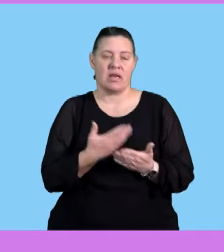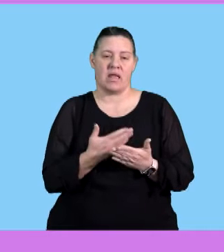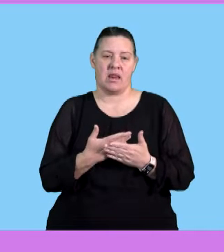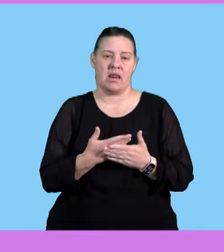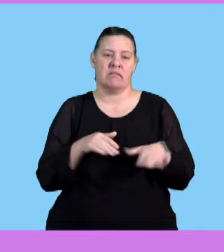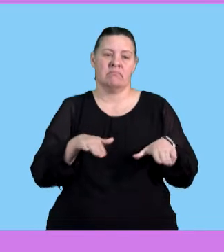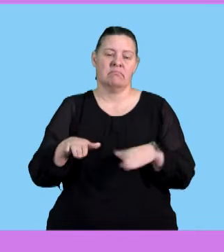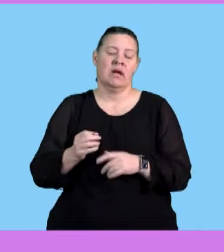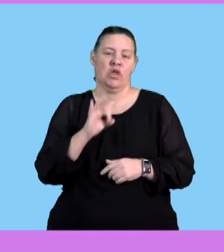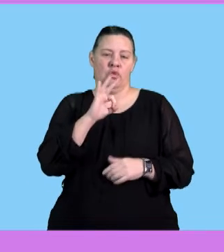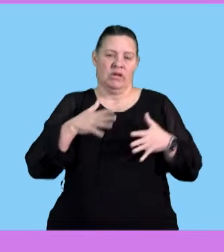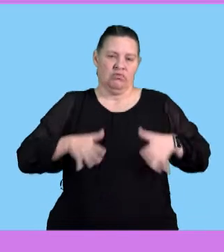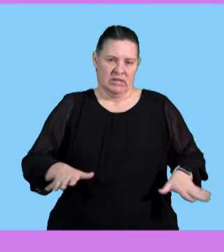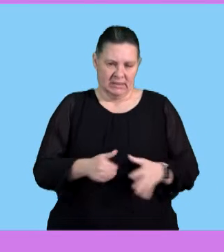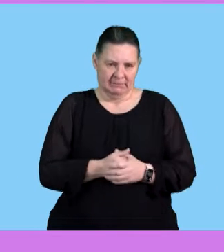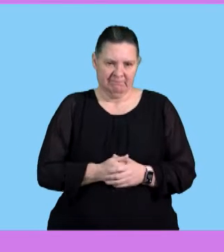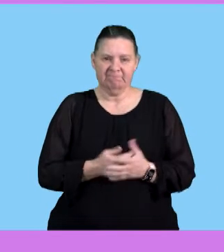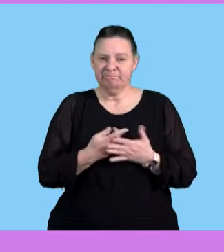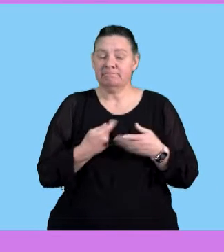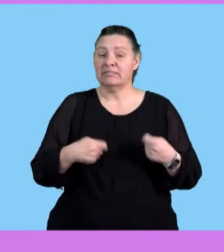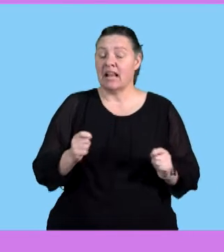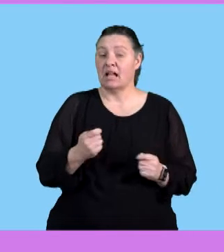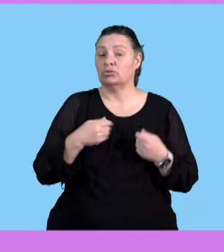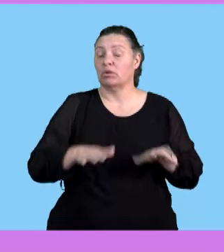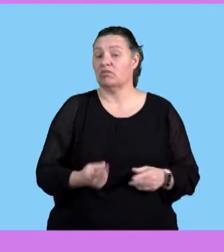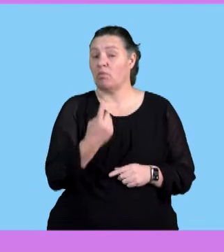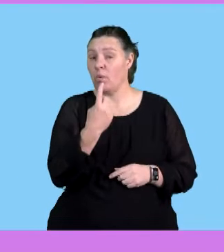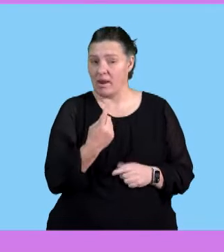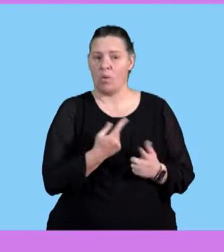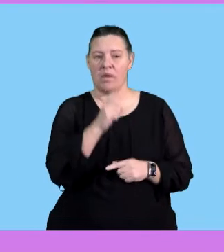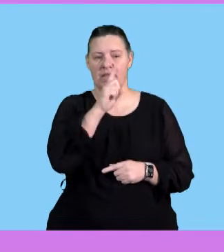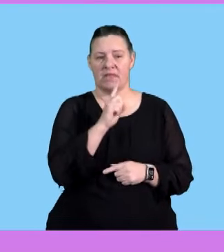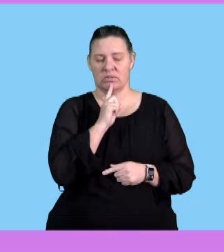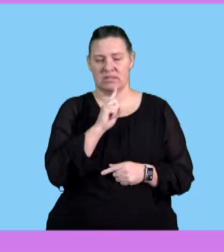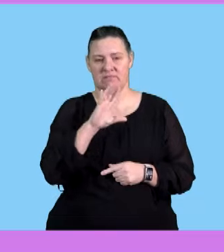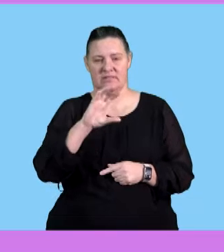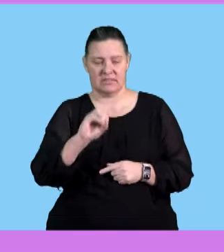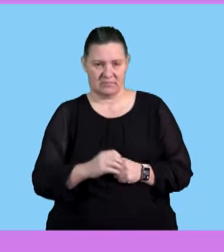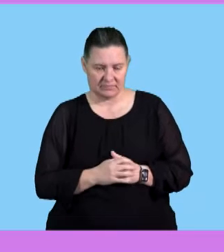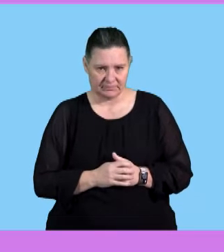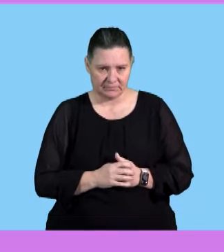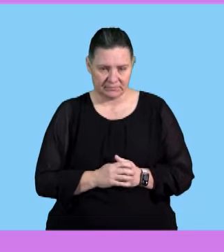with that she can make 3 dresses. She sells the dresses at